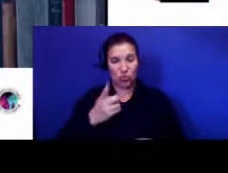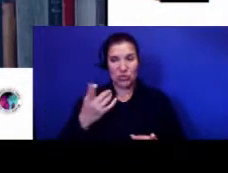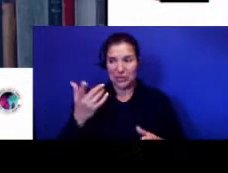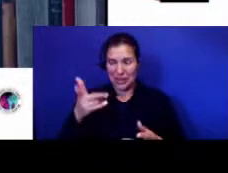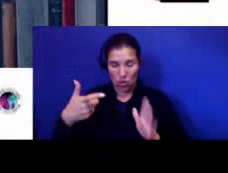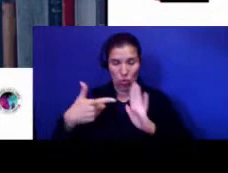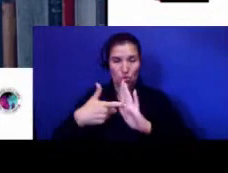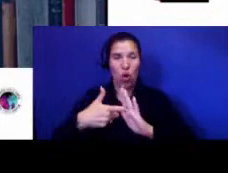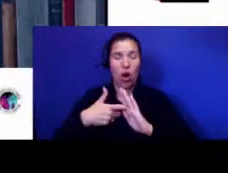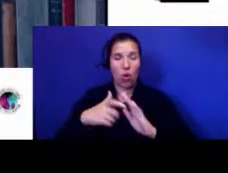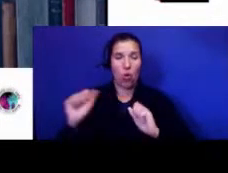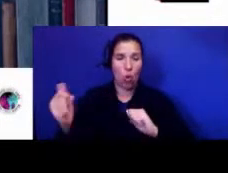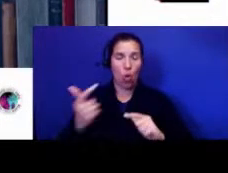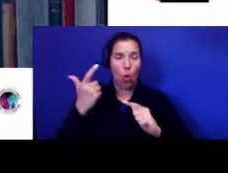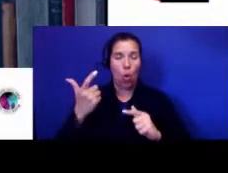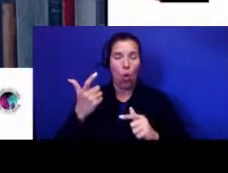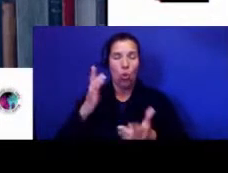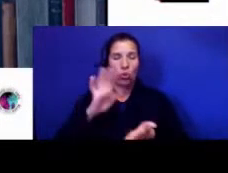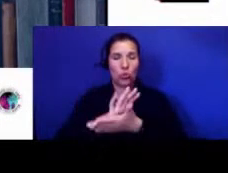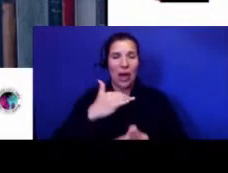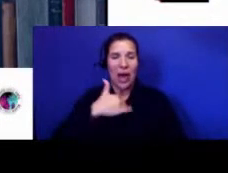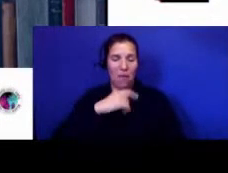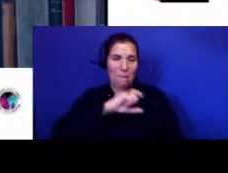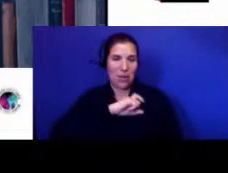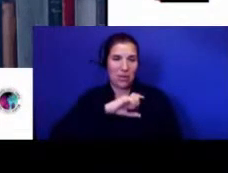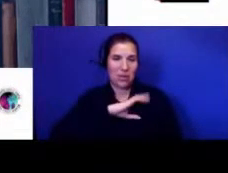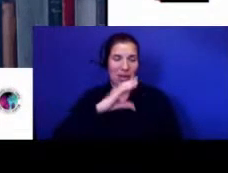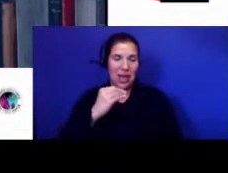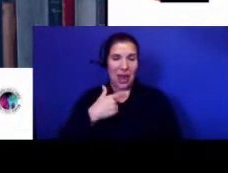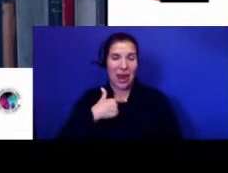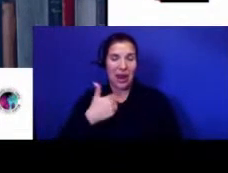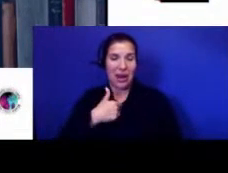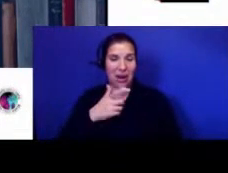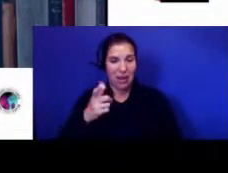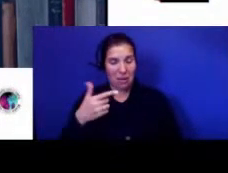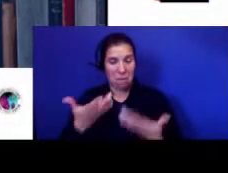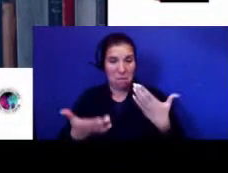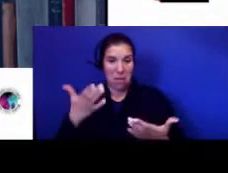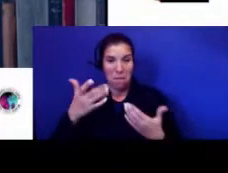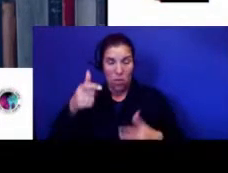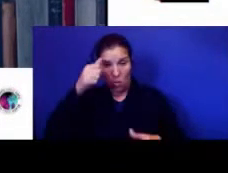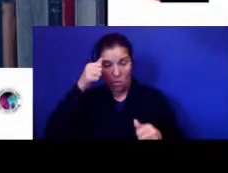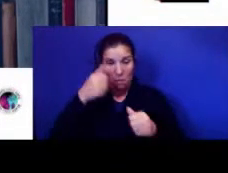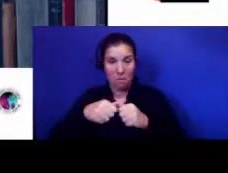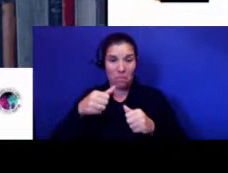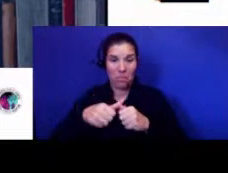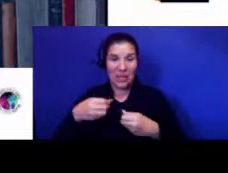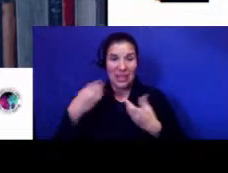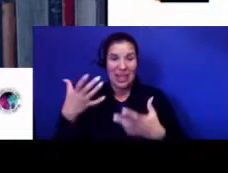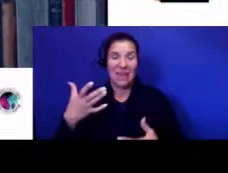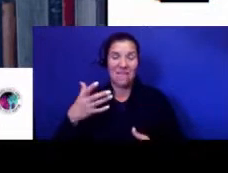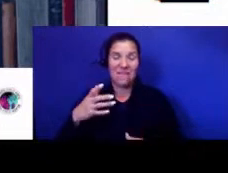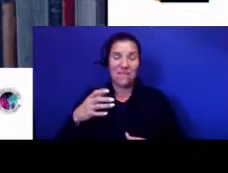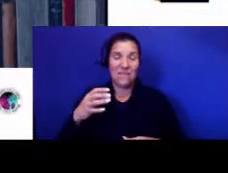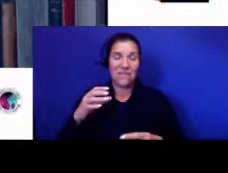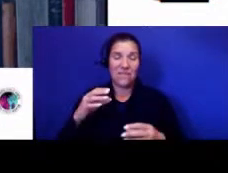school deploy a police officer and an armed school employee. You may have remembered the Give a Teacher a Gun